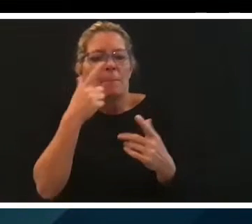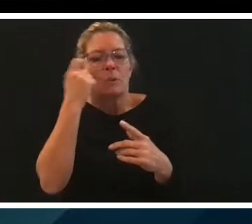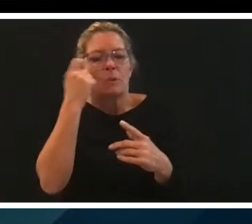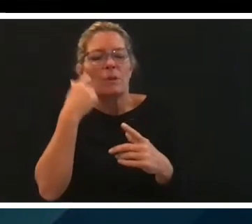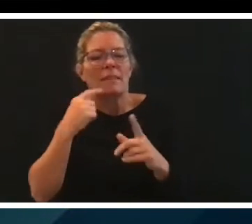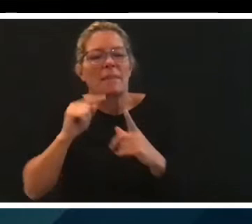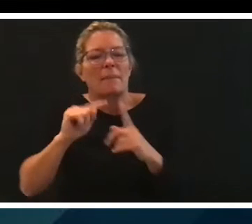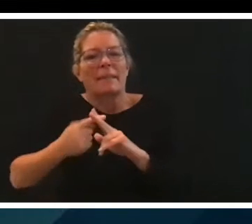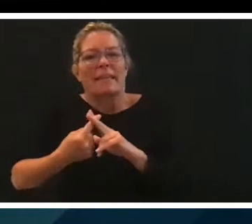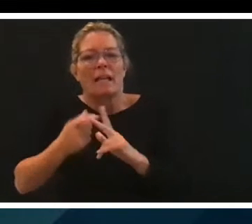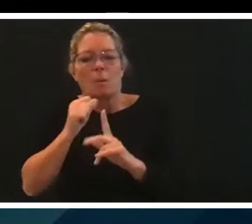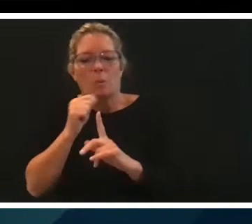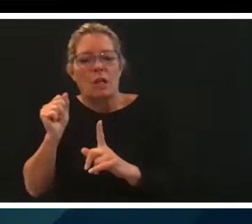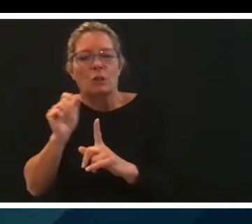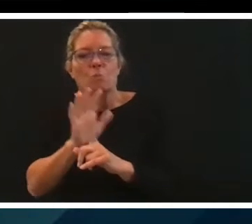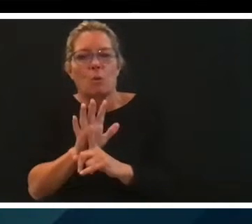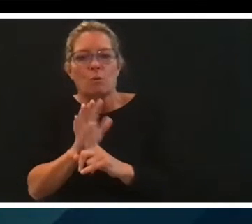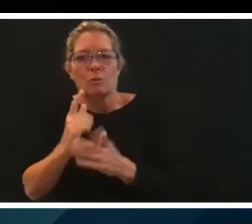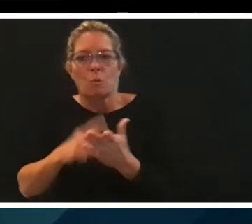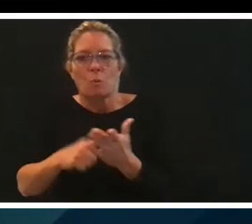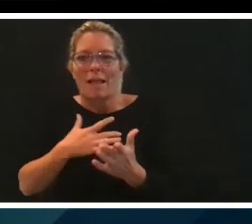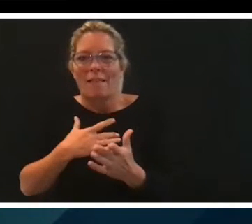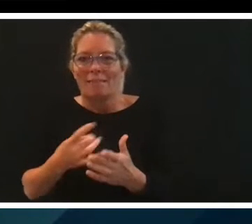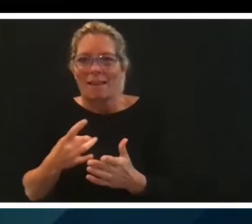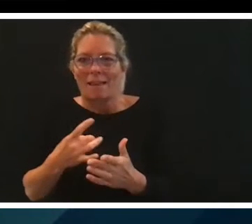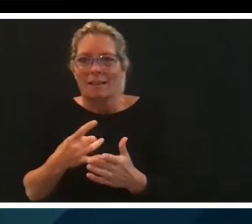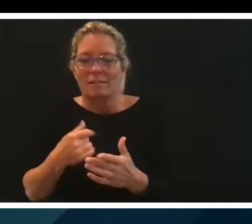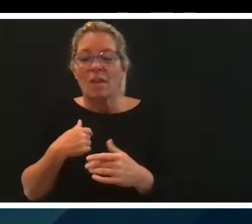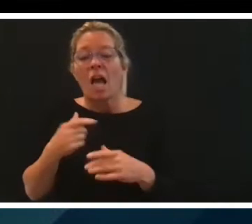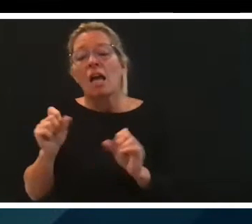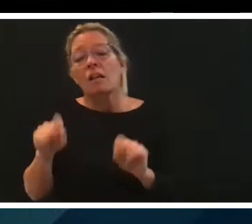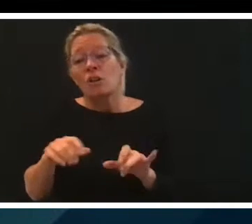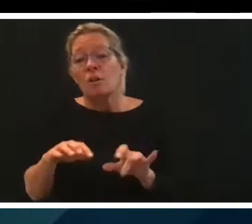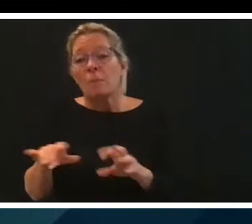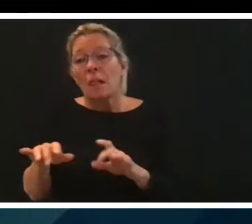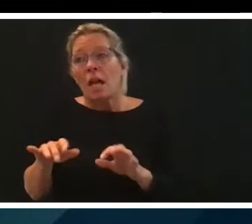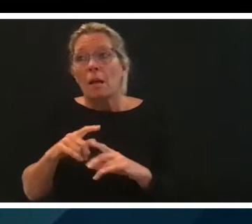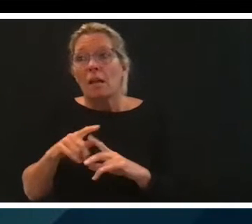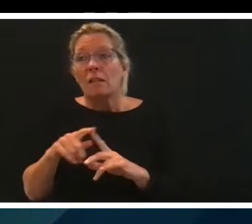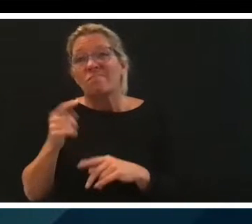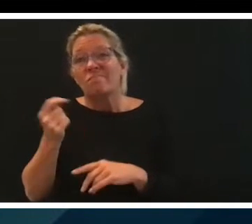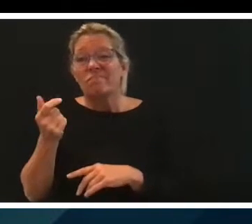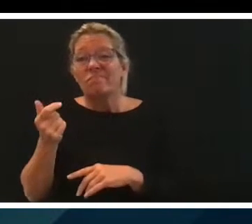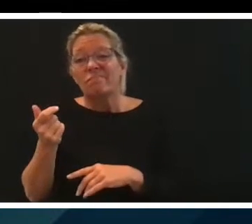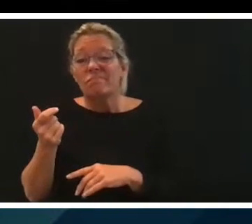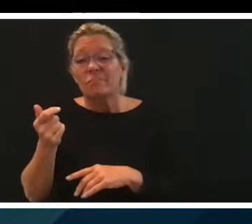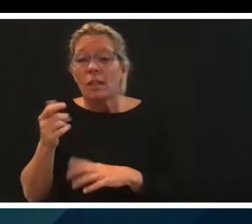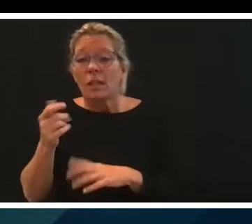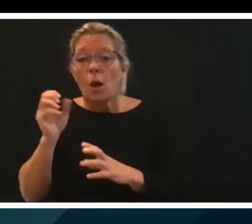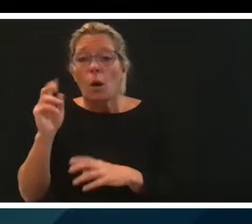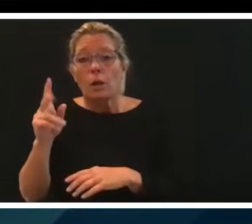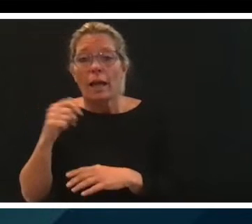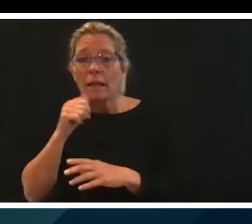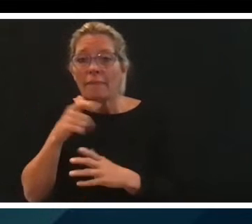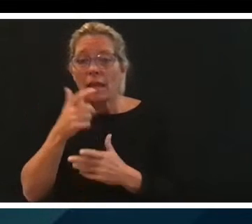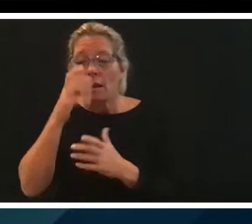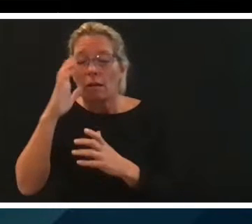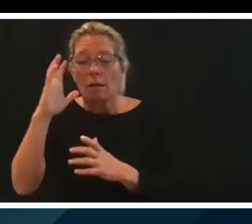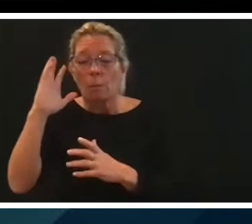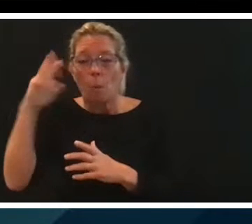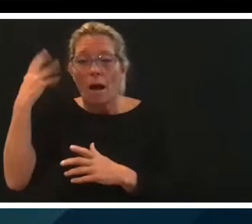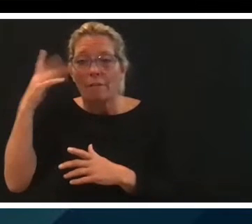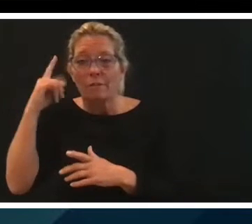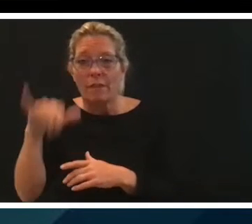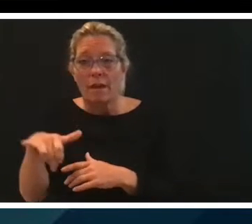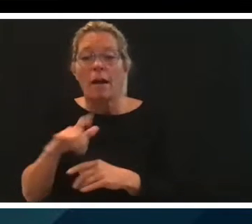uh, at those ages. I could play, and it just didn't interest me that much. It interested me more when I would hear something and my brothers